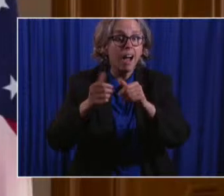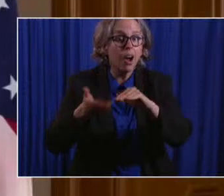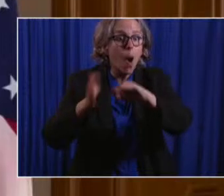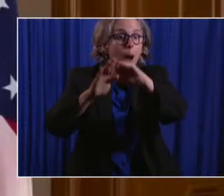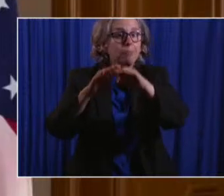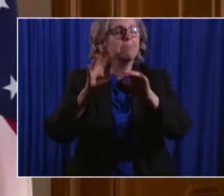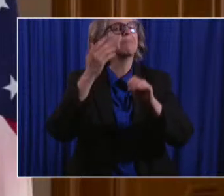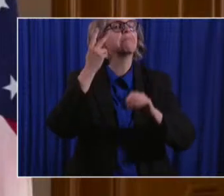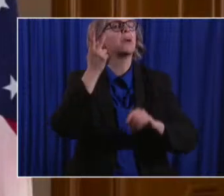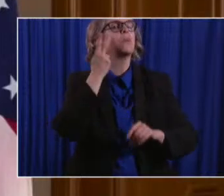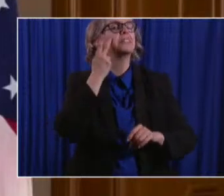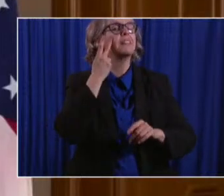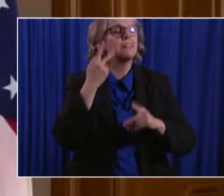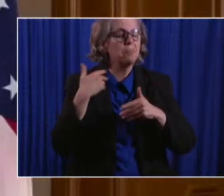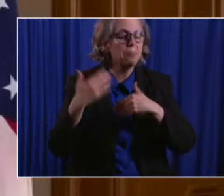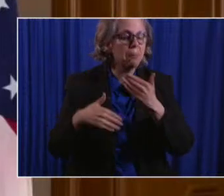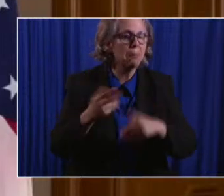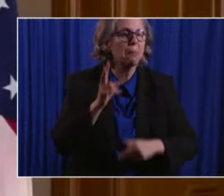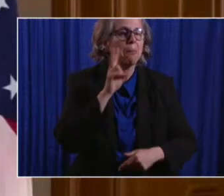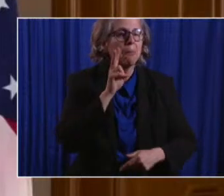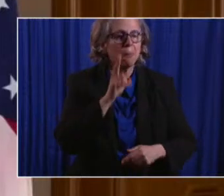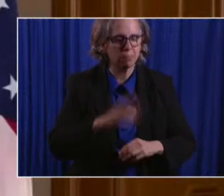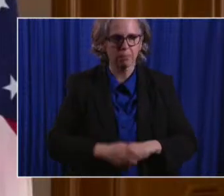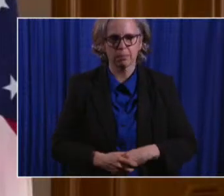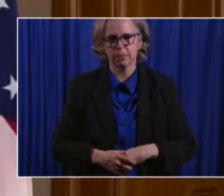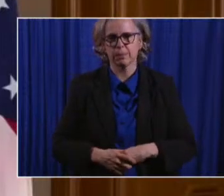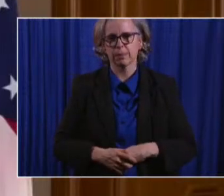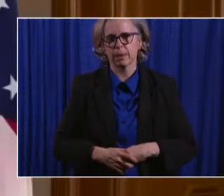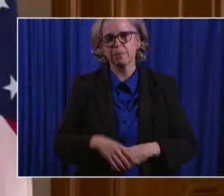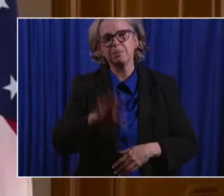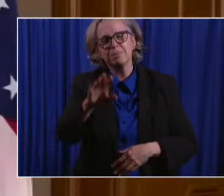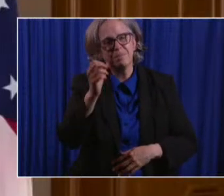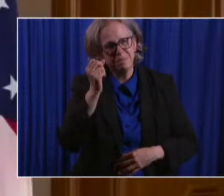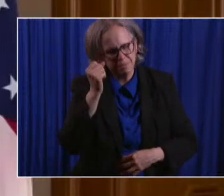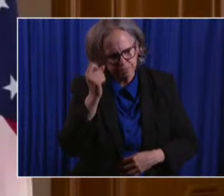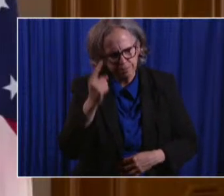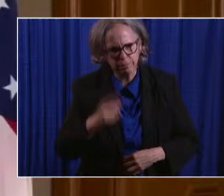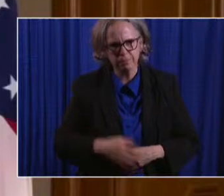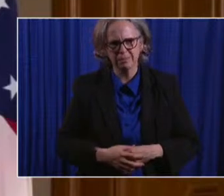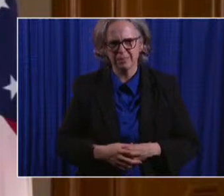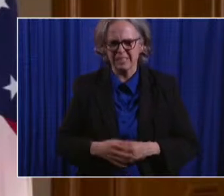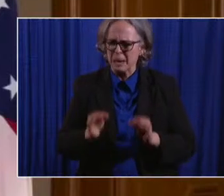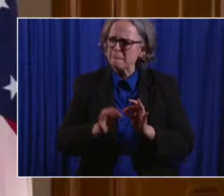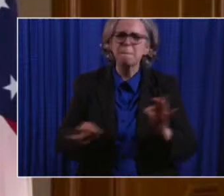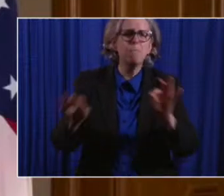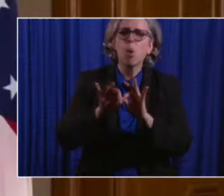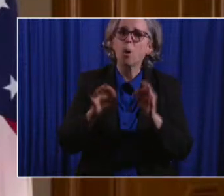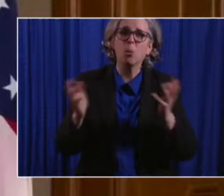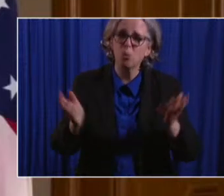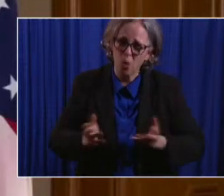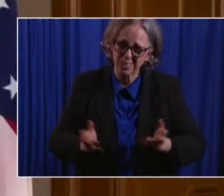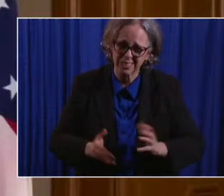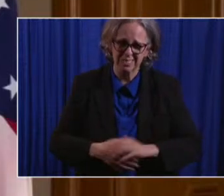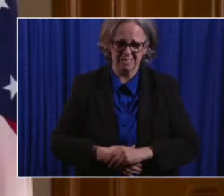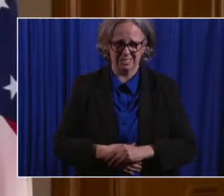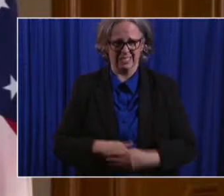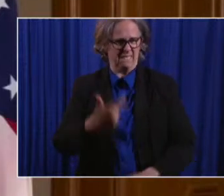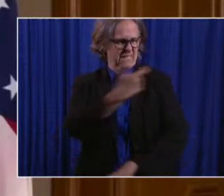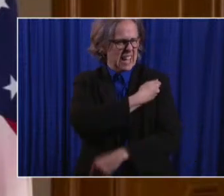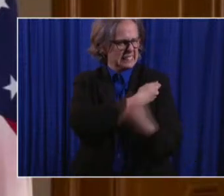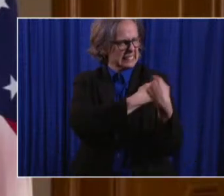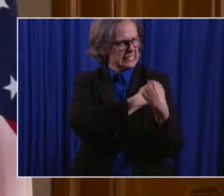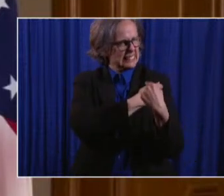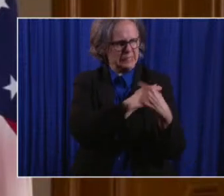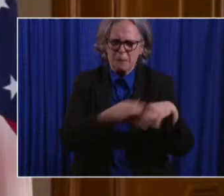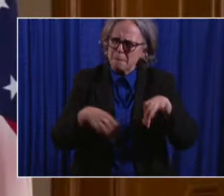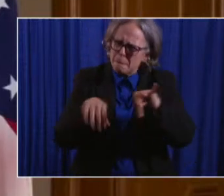idea. But this was just so important to our future as a state, our immediate